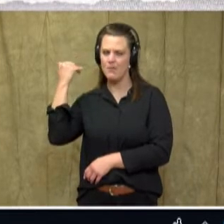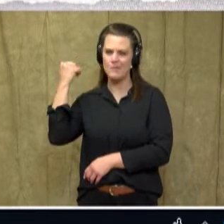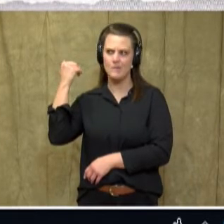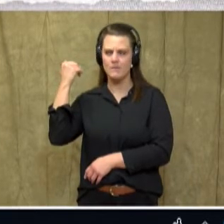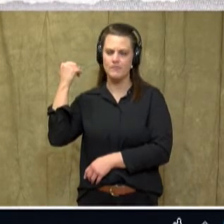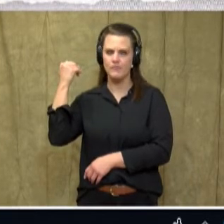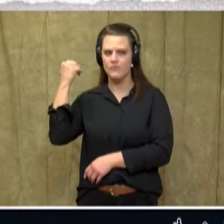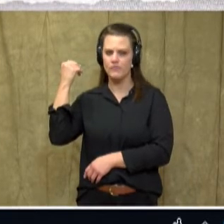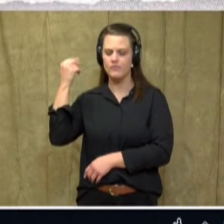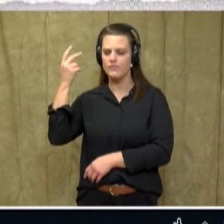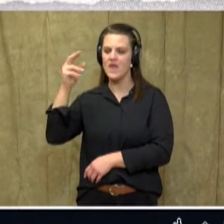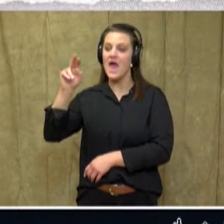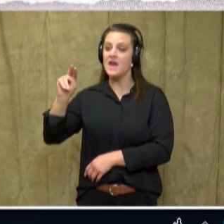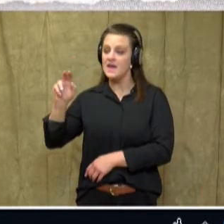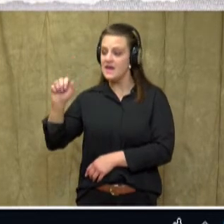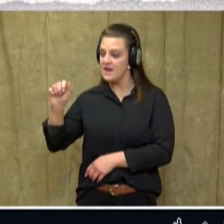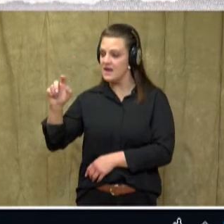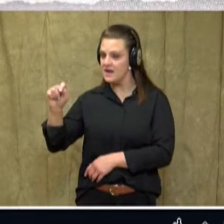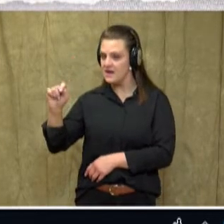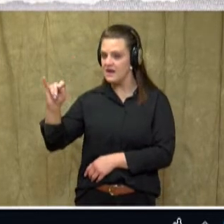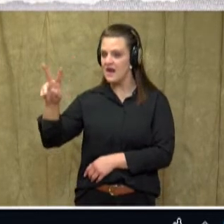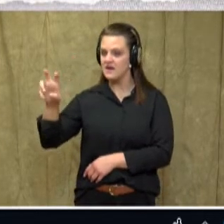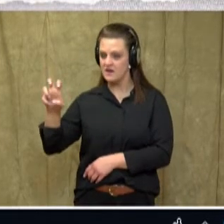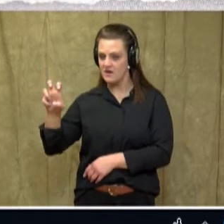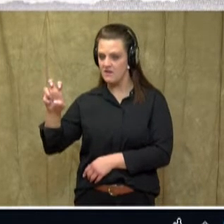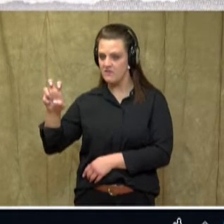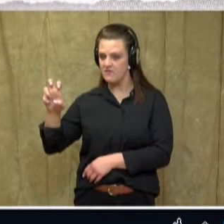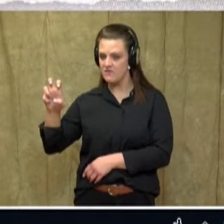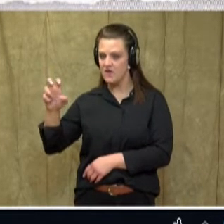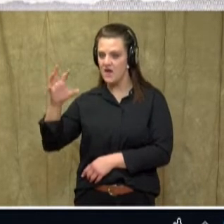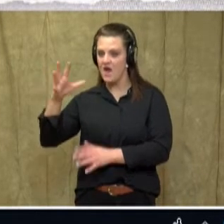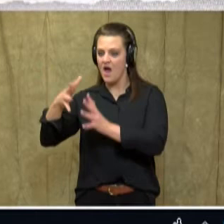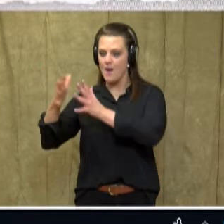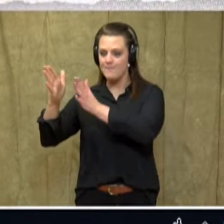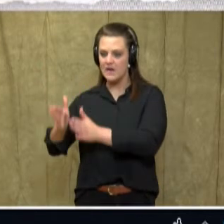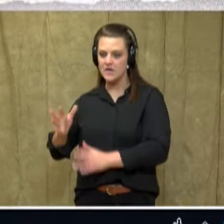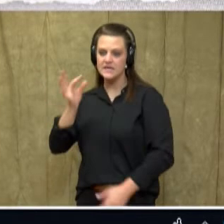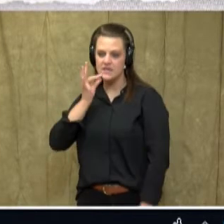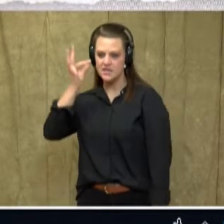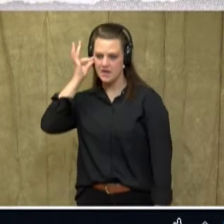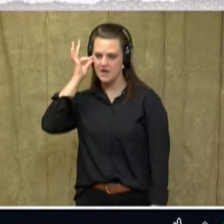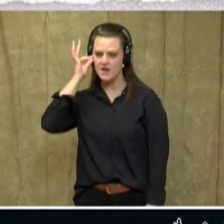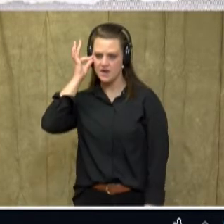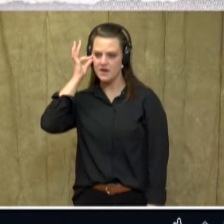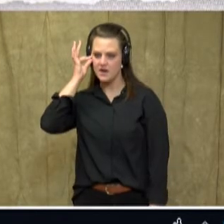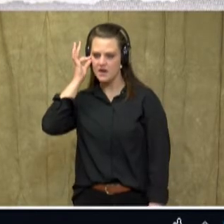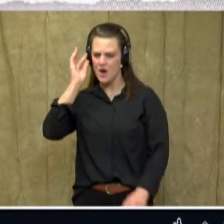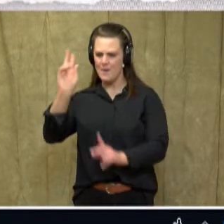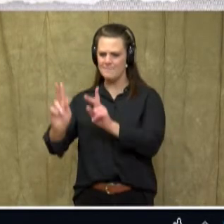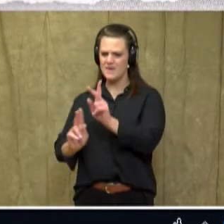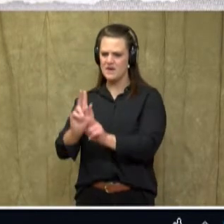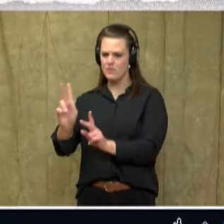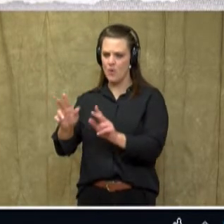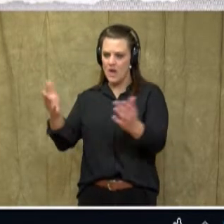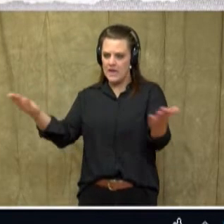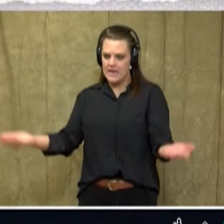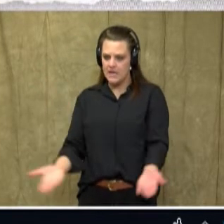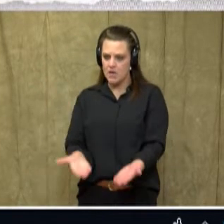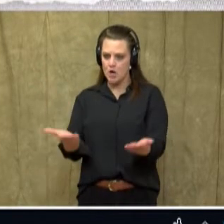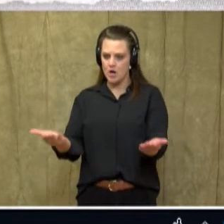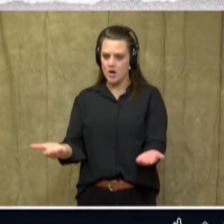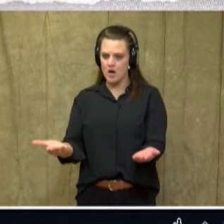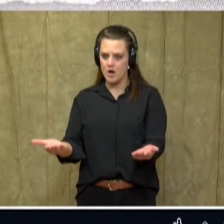Oh, Native Americans. And I know in my study of Native Americans that those are the people that were here